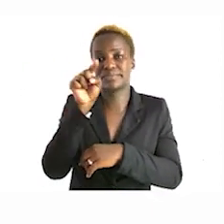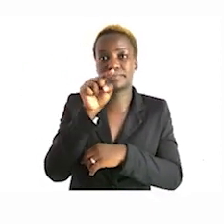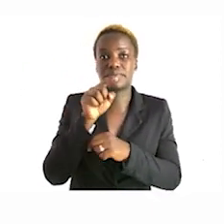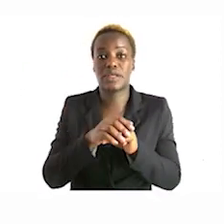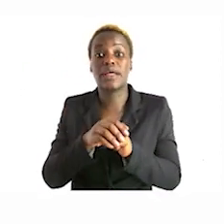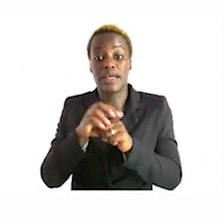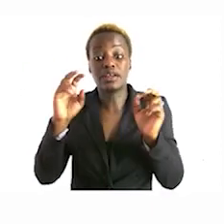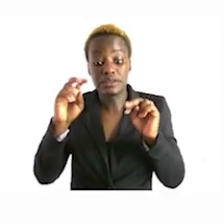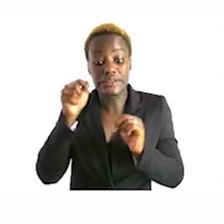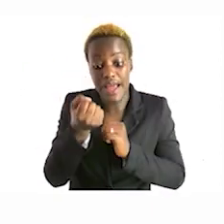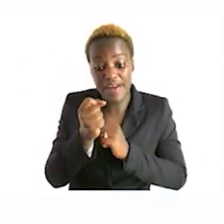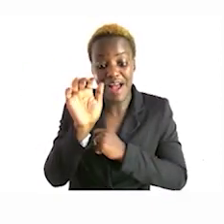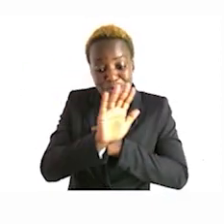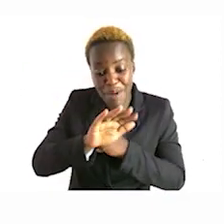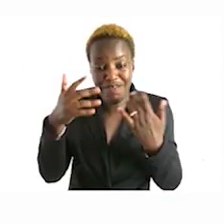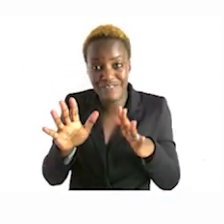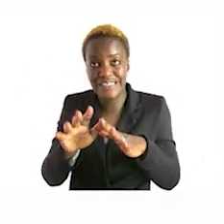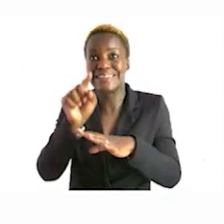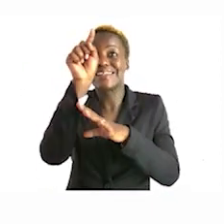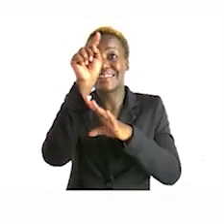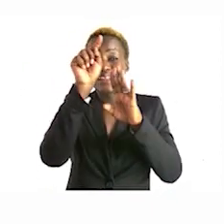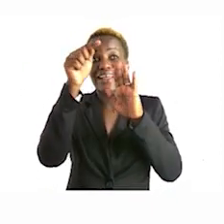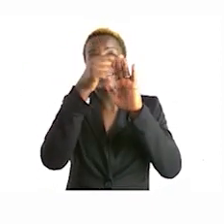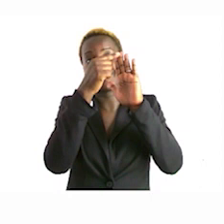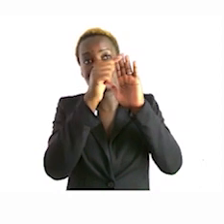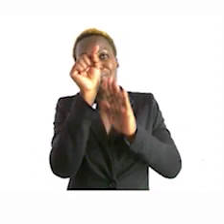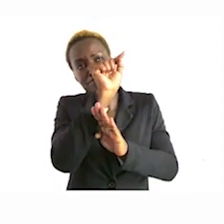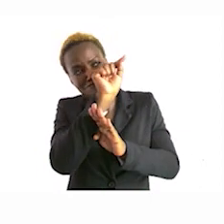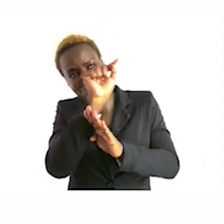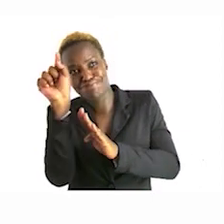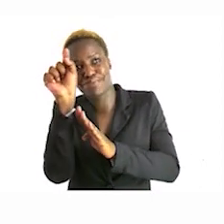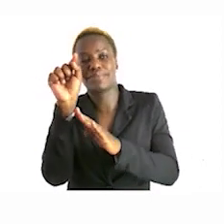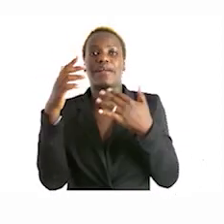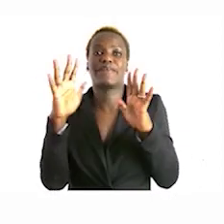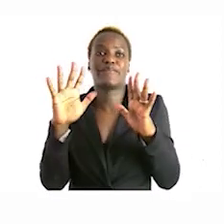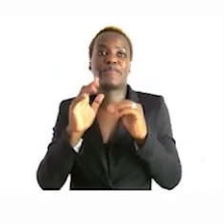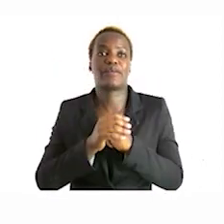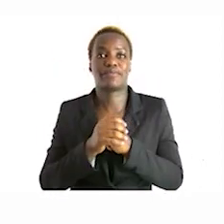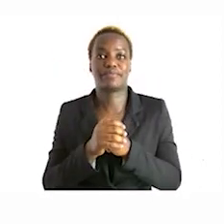word search, you have to scratch it out also in the box. All right.